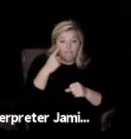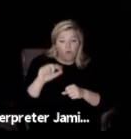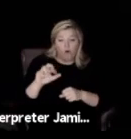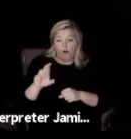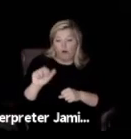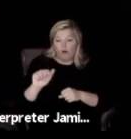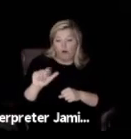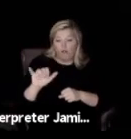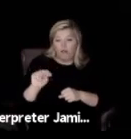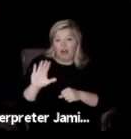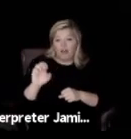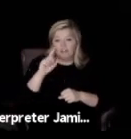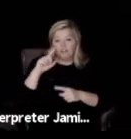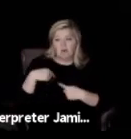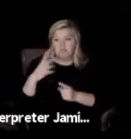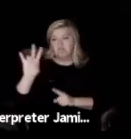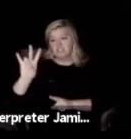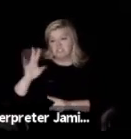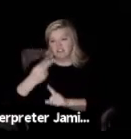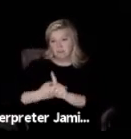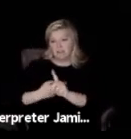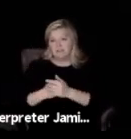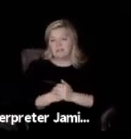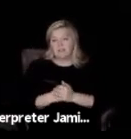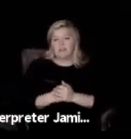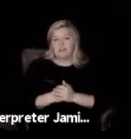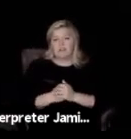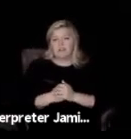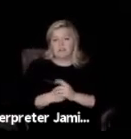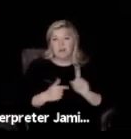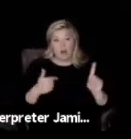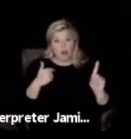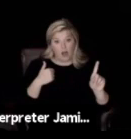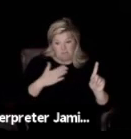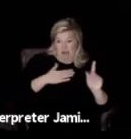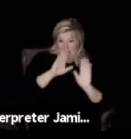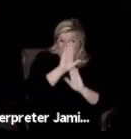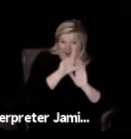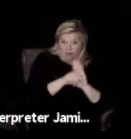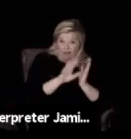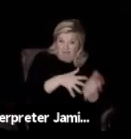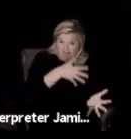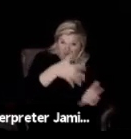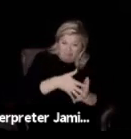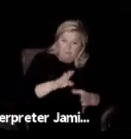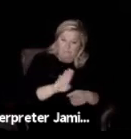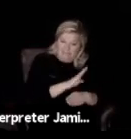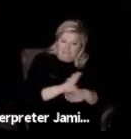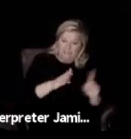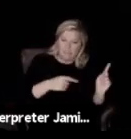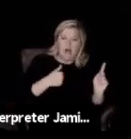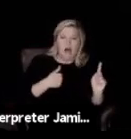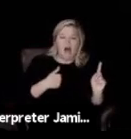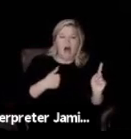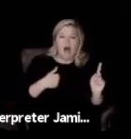7 months. And coming from a business background, I came into new